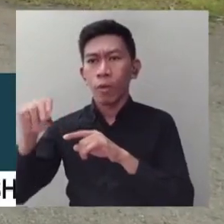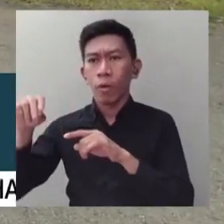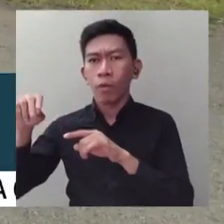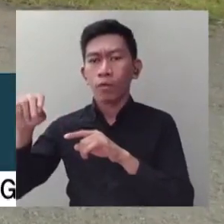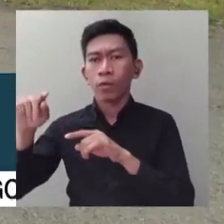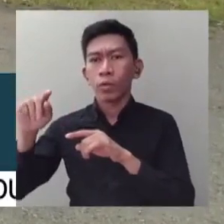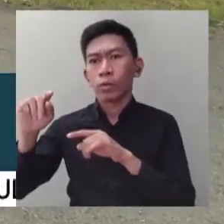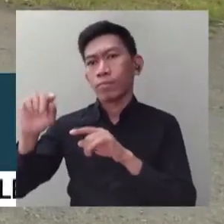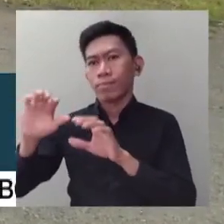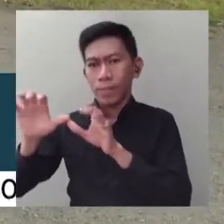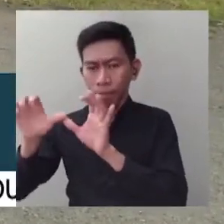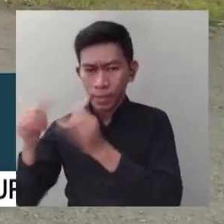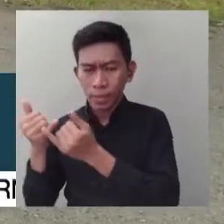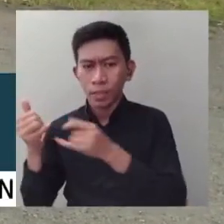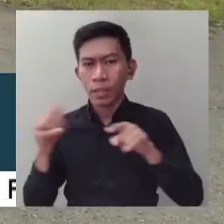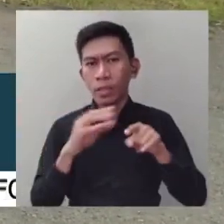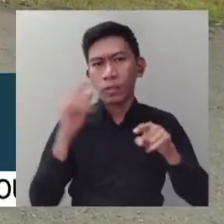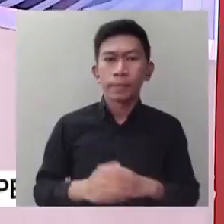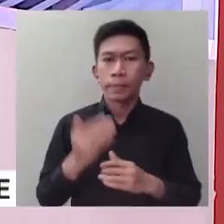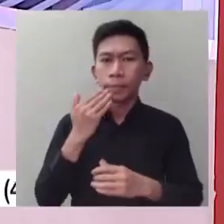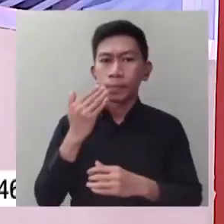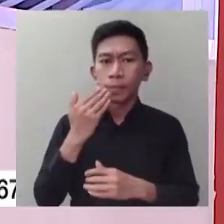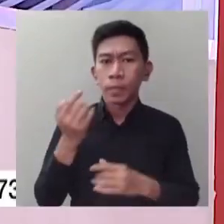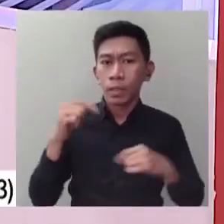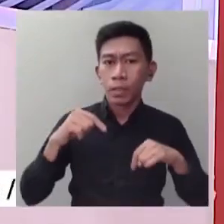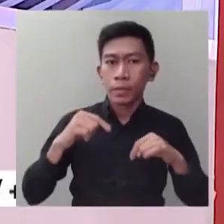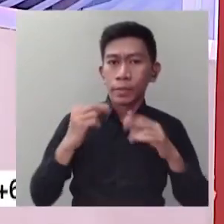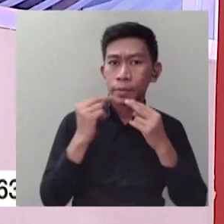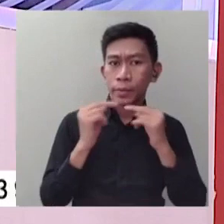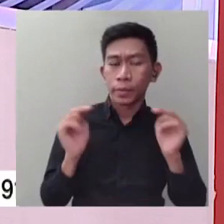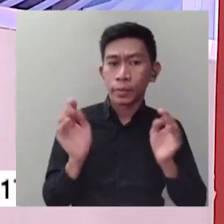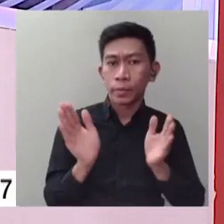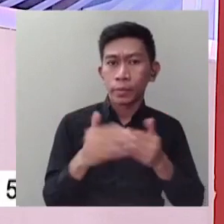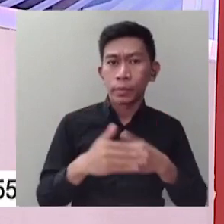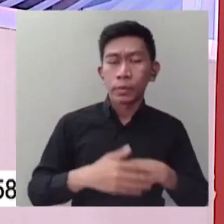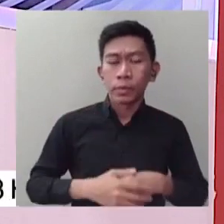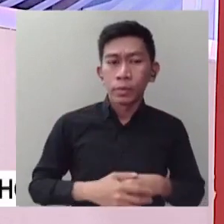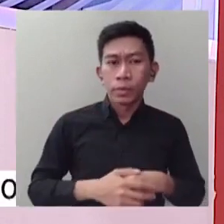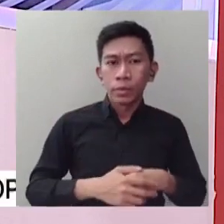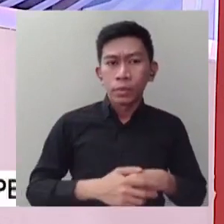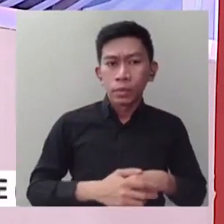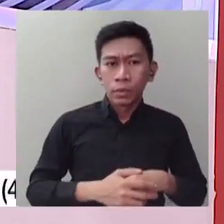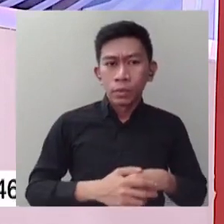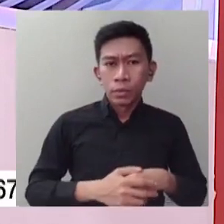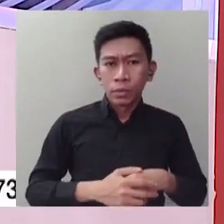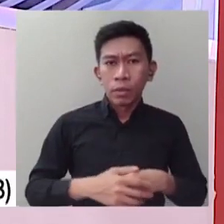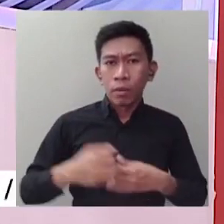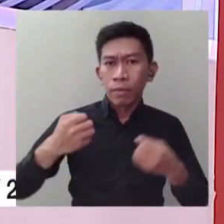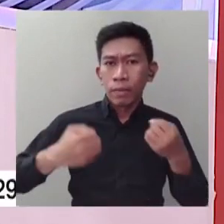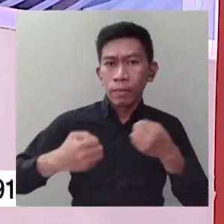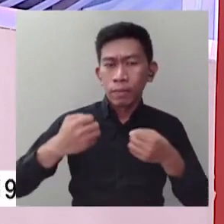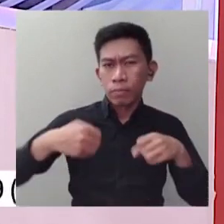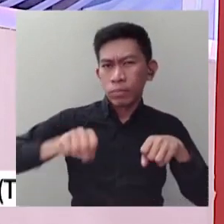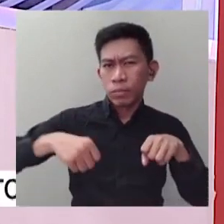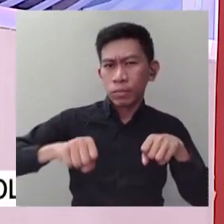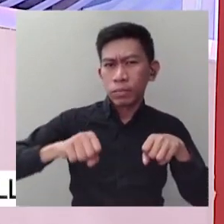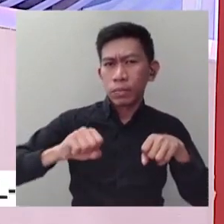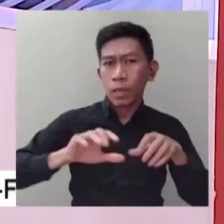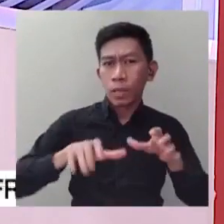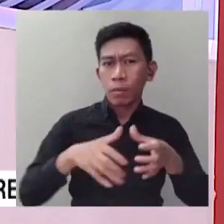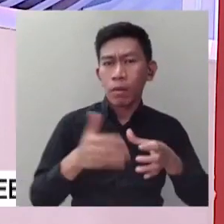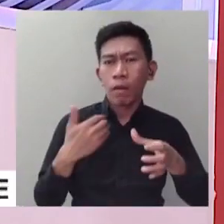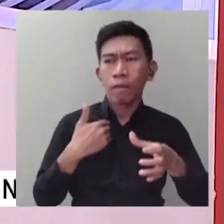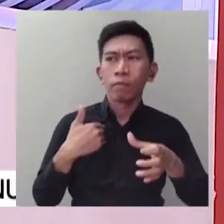for periodic adjustments every 3 years. A motorcycle riders group slamming government's move to prohibit motorcycle